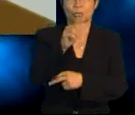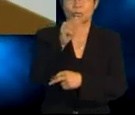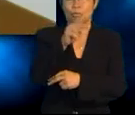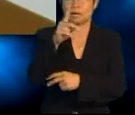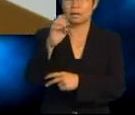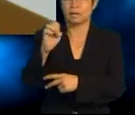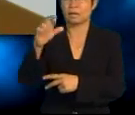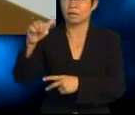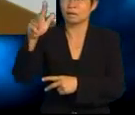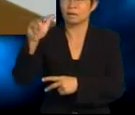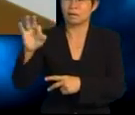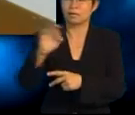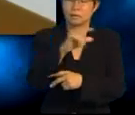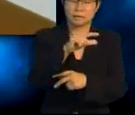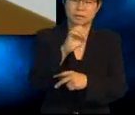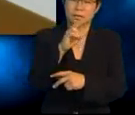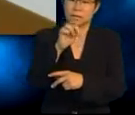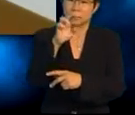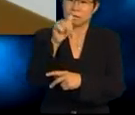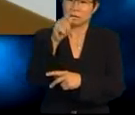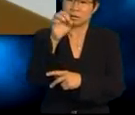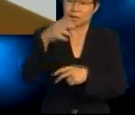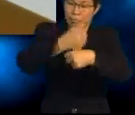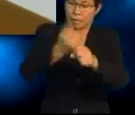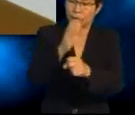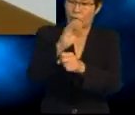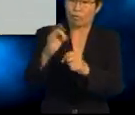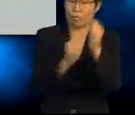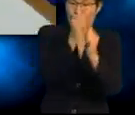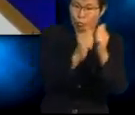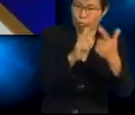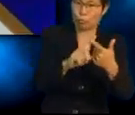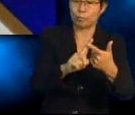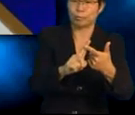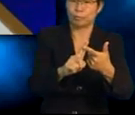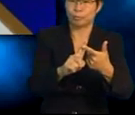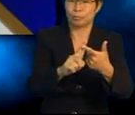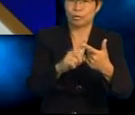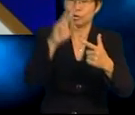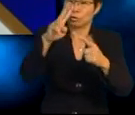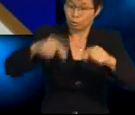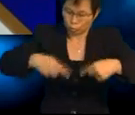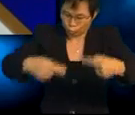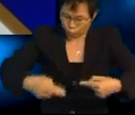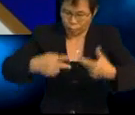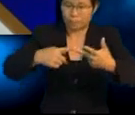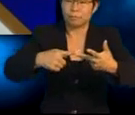The Van de Graaff generator is made up of a motor, 2